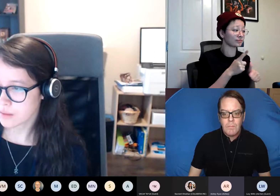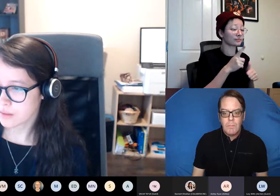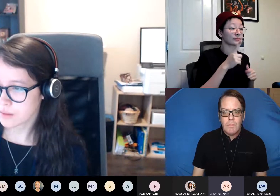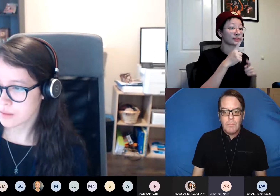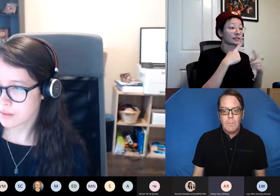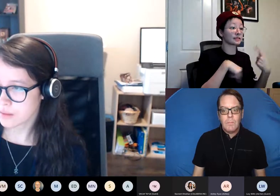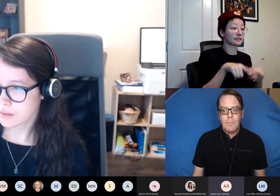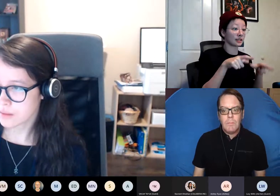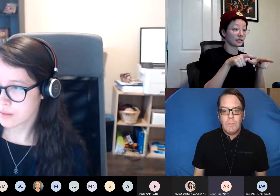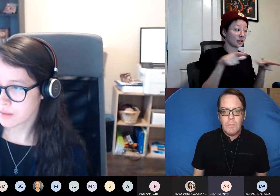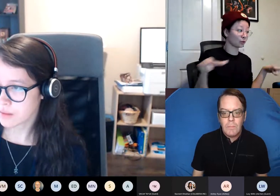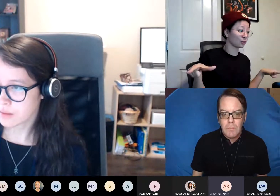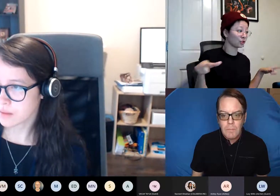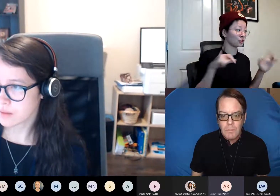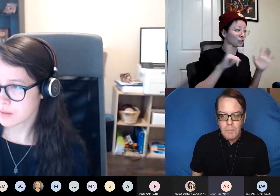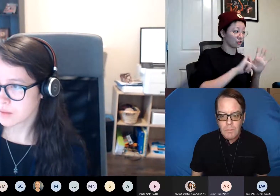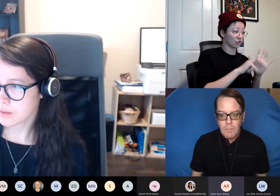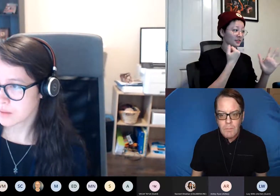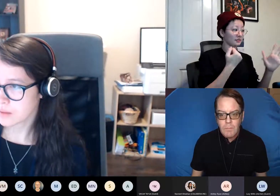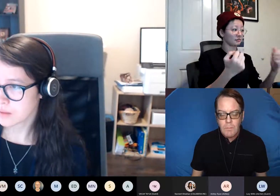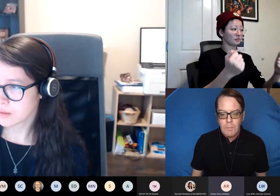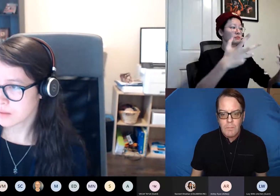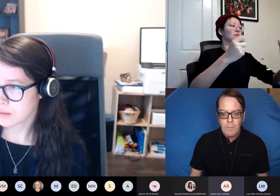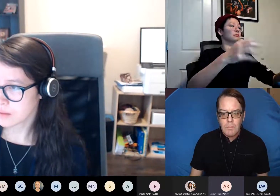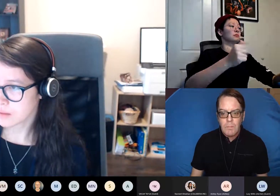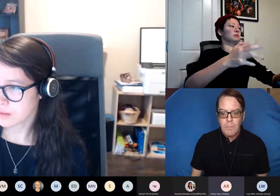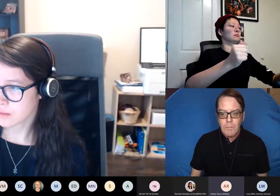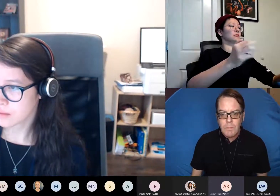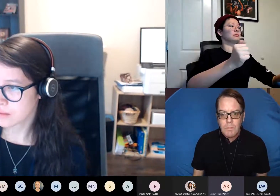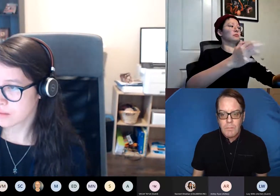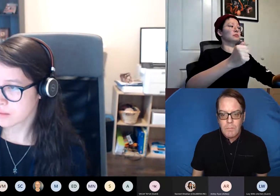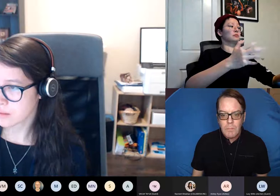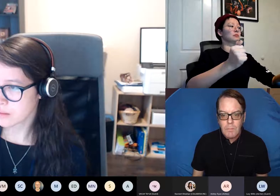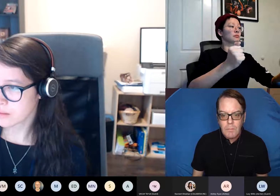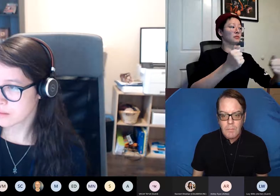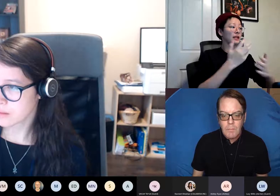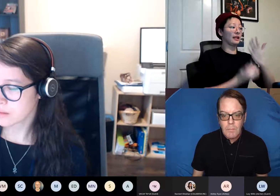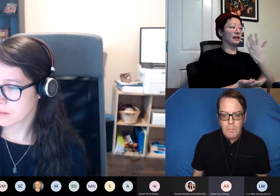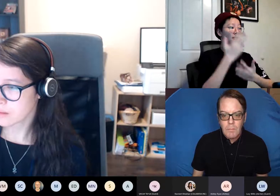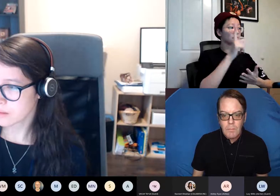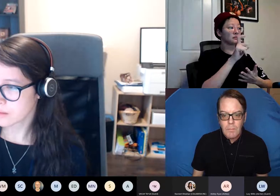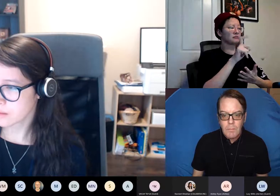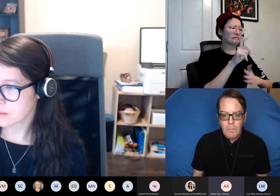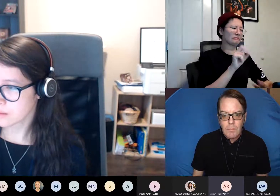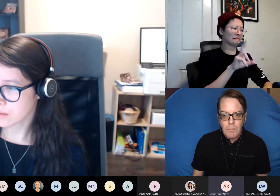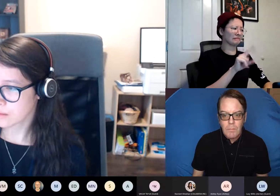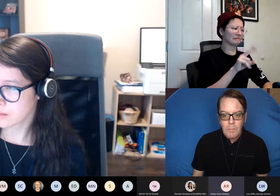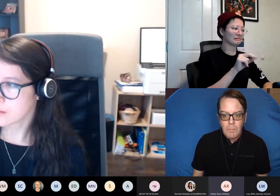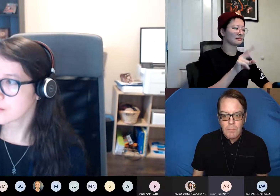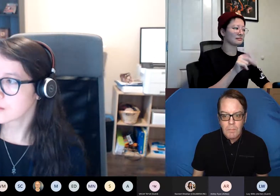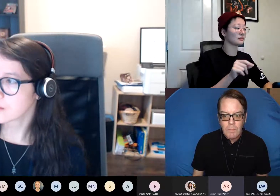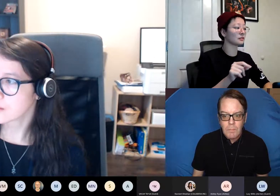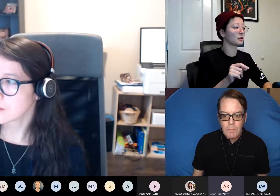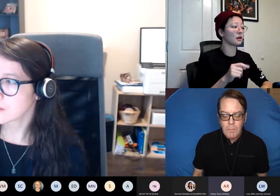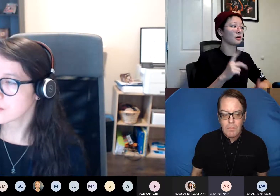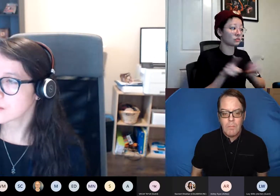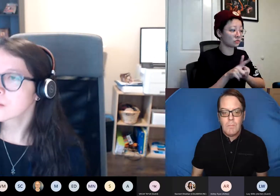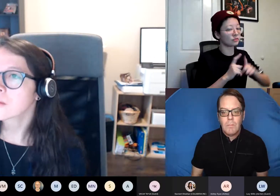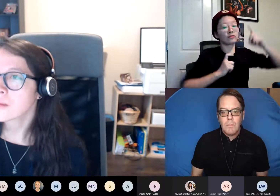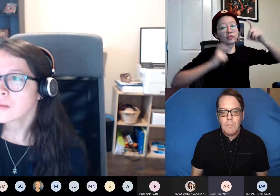their lips, to pick up the movement of what they were saying. I can't imagine that would be comfortable. Also, with this piece of